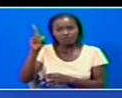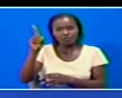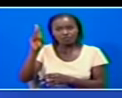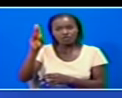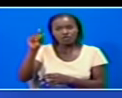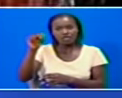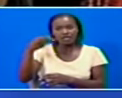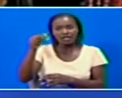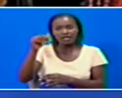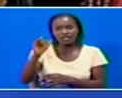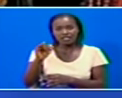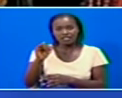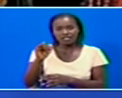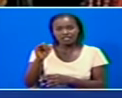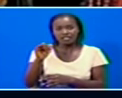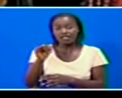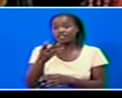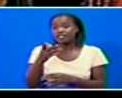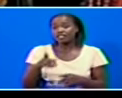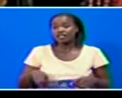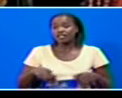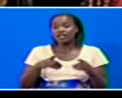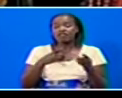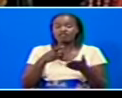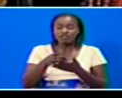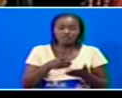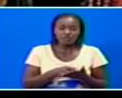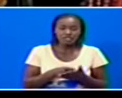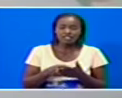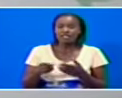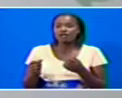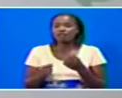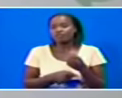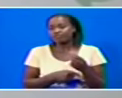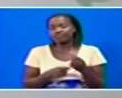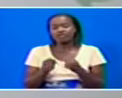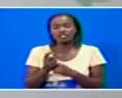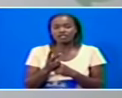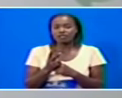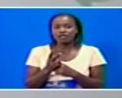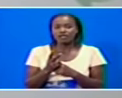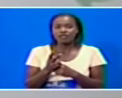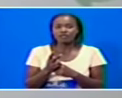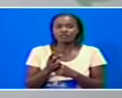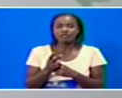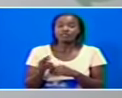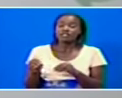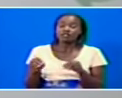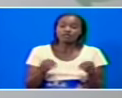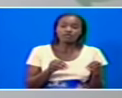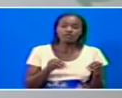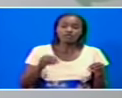the Mjadala Africa live debate on the 9th of December 2016. The movement of